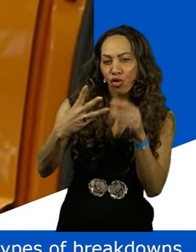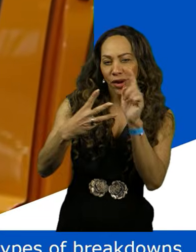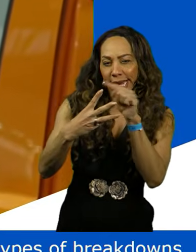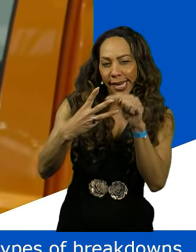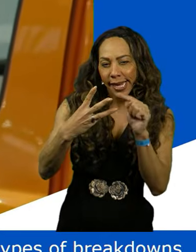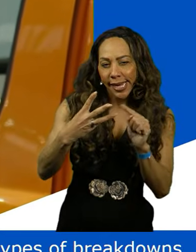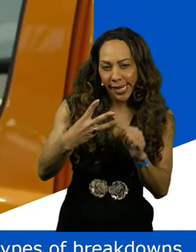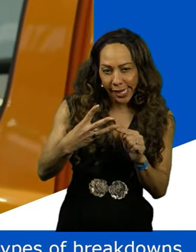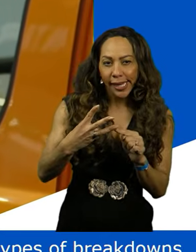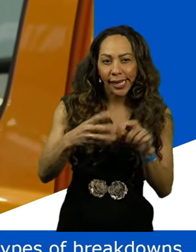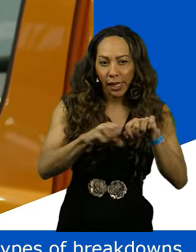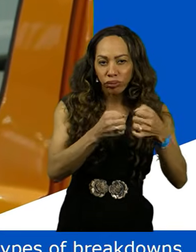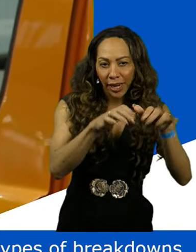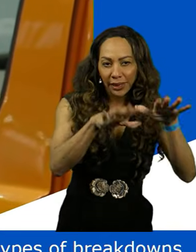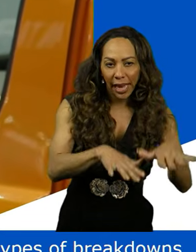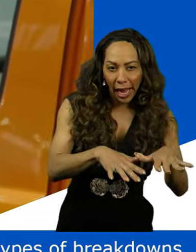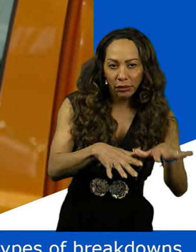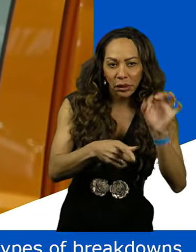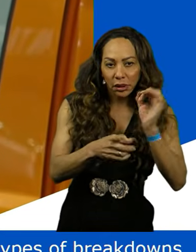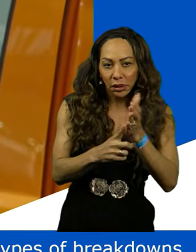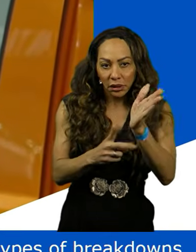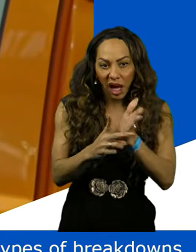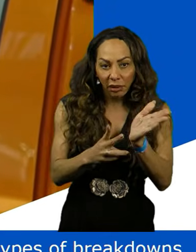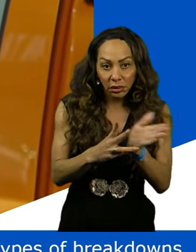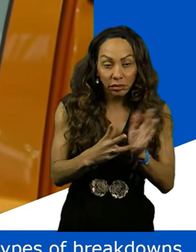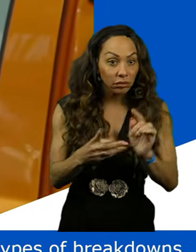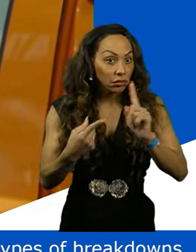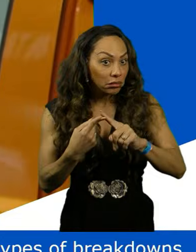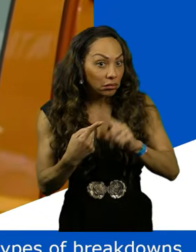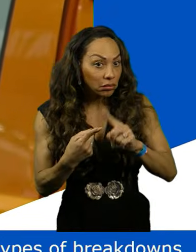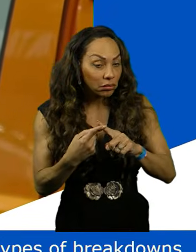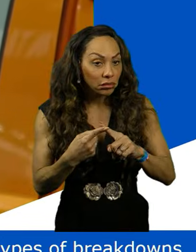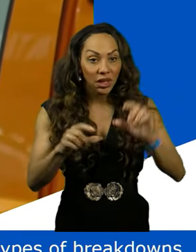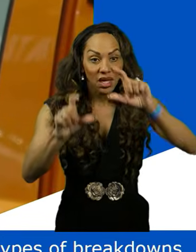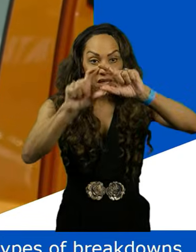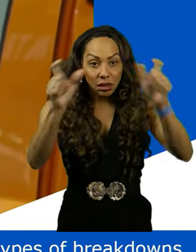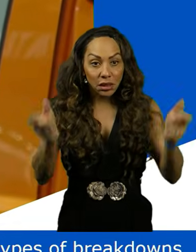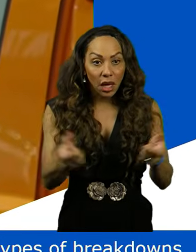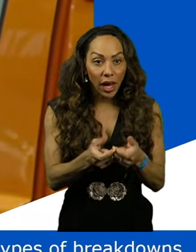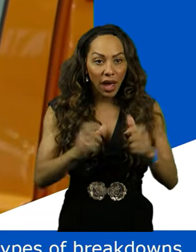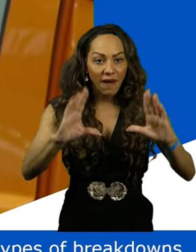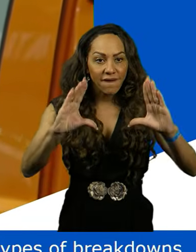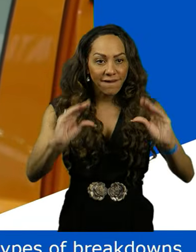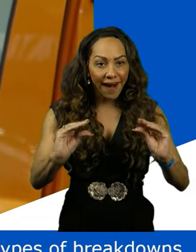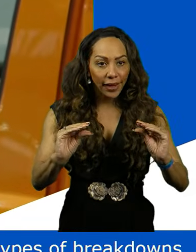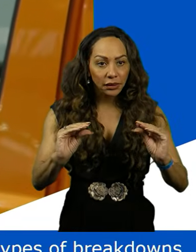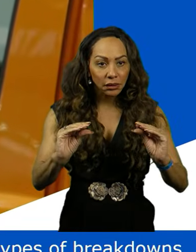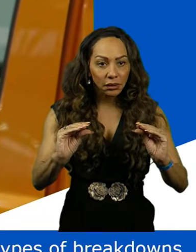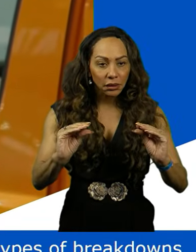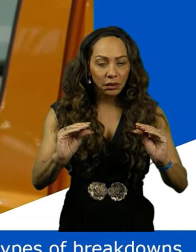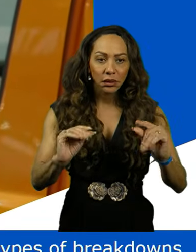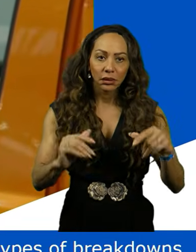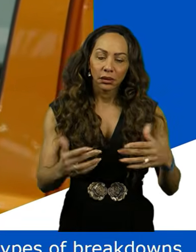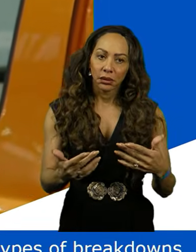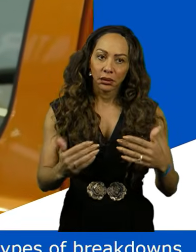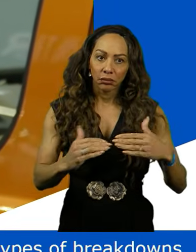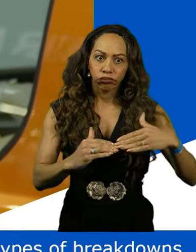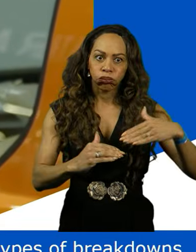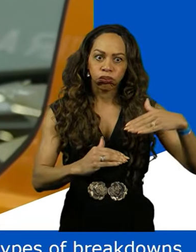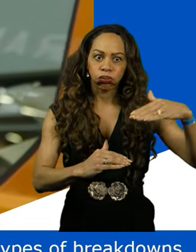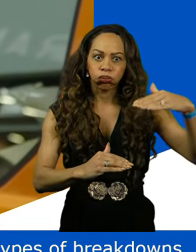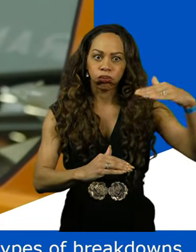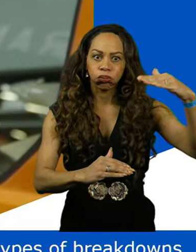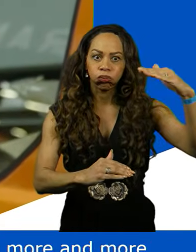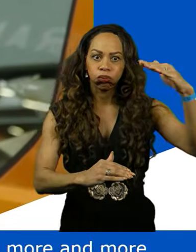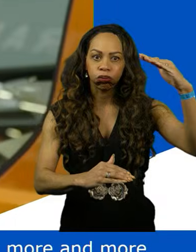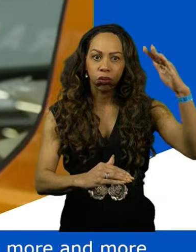impact to service are being called out for is flat tyres. Flat tyre is becoming more and more popular in terms of calling for breakdown,